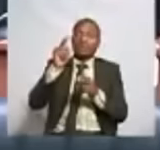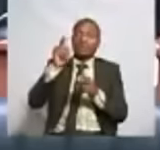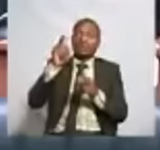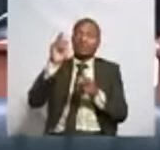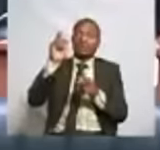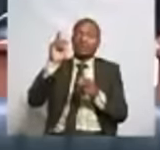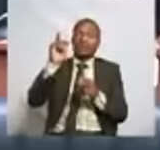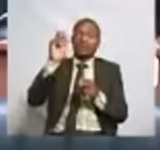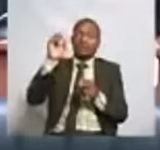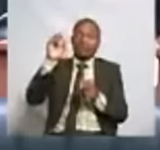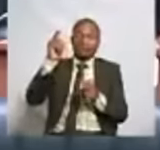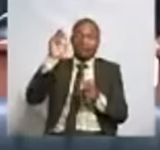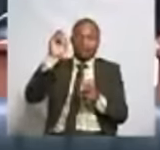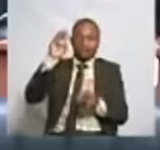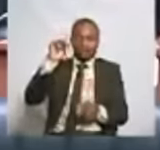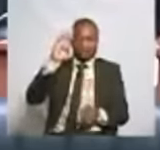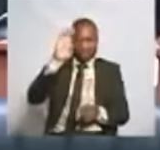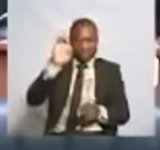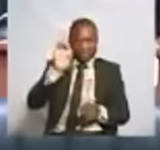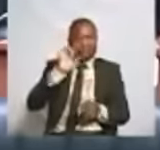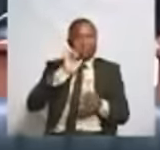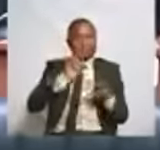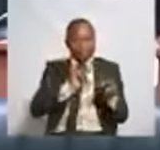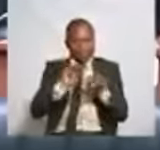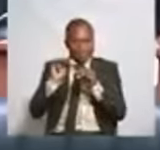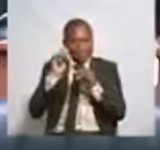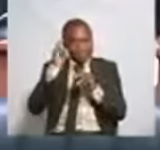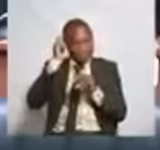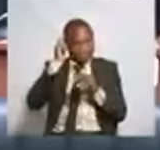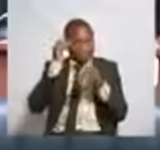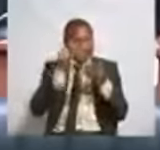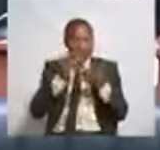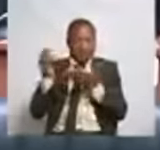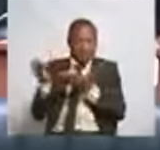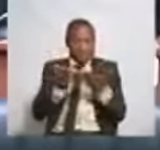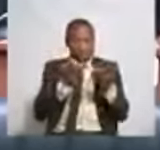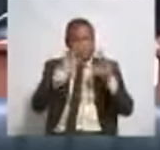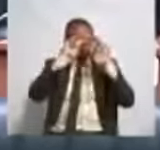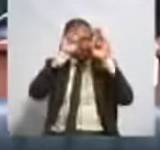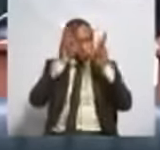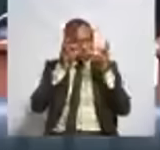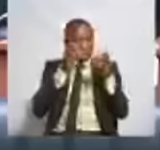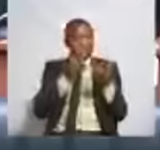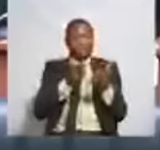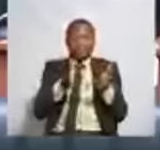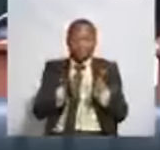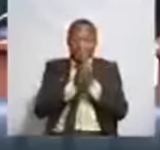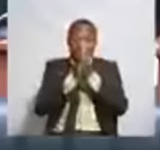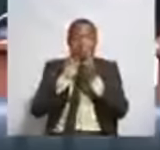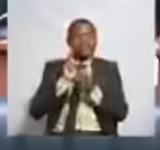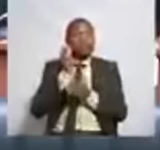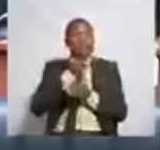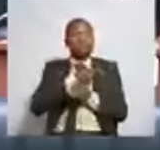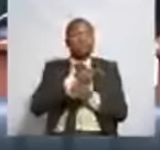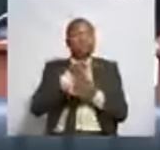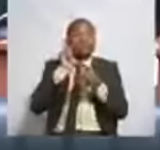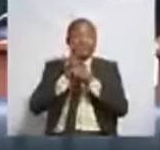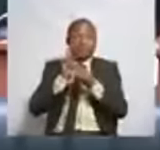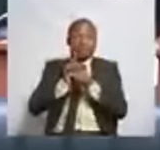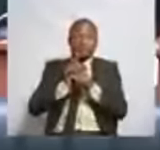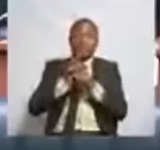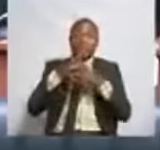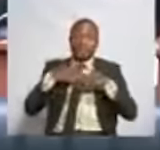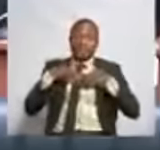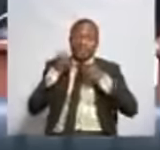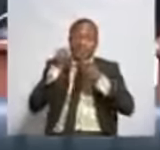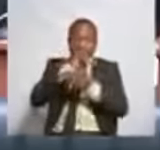enough that you must try to divert from thinking like this. Bringing this motion here to ask us to just keep every health